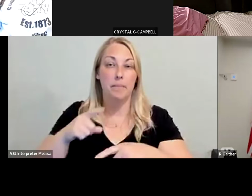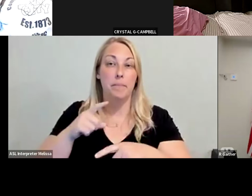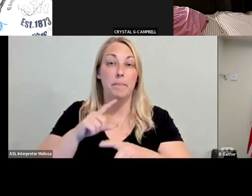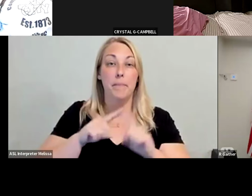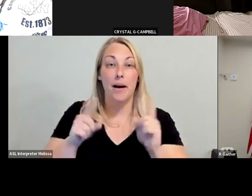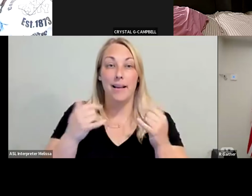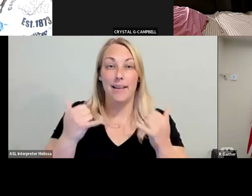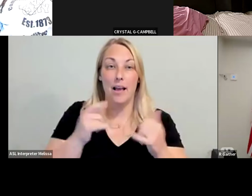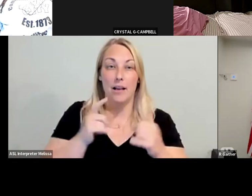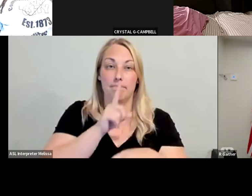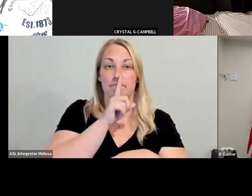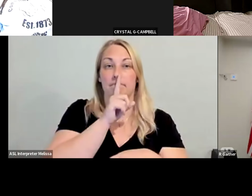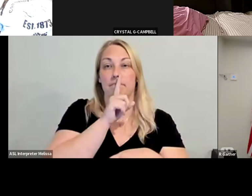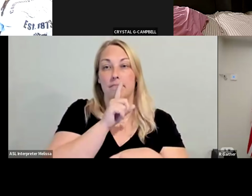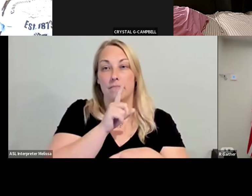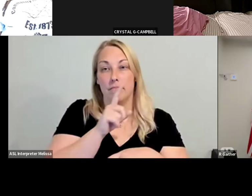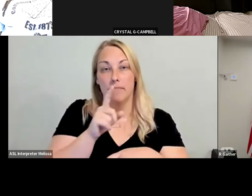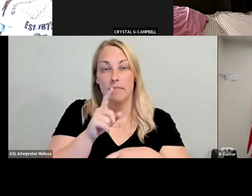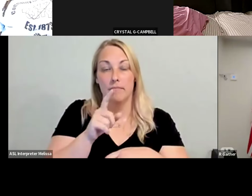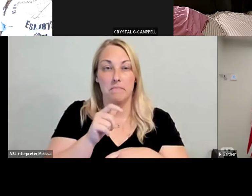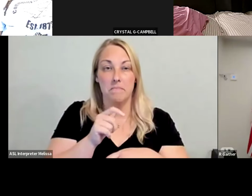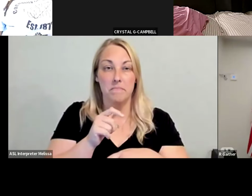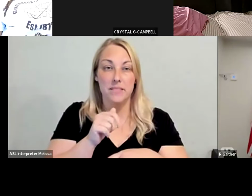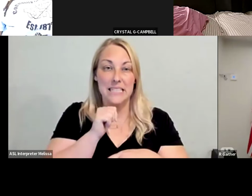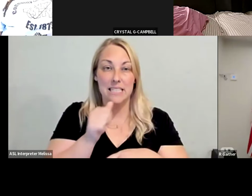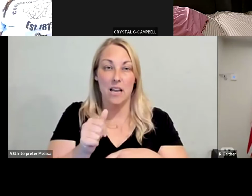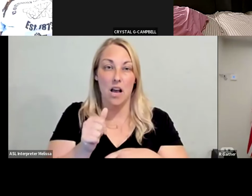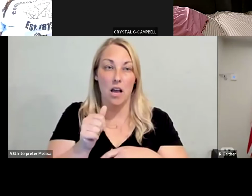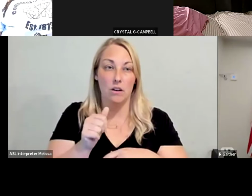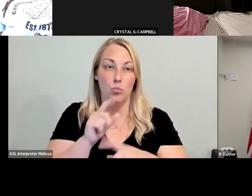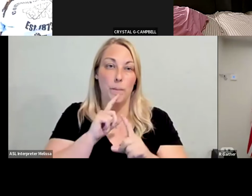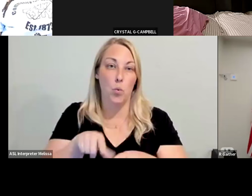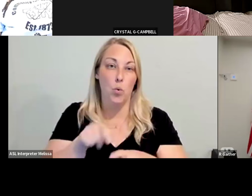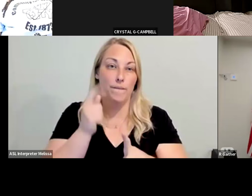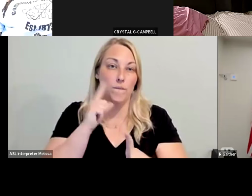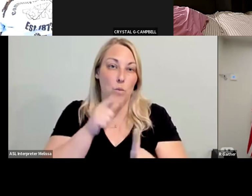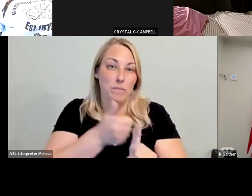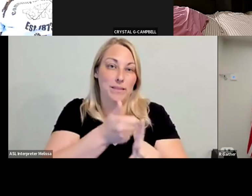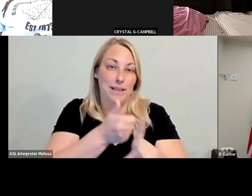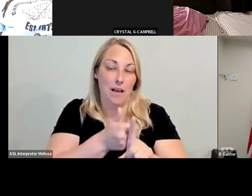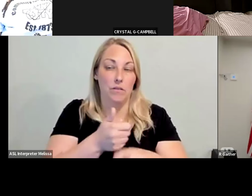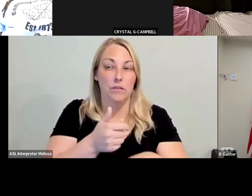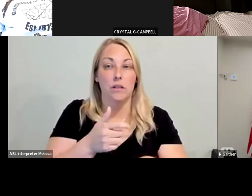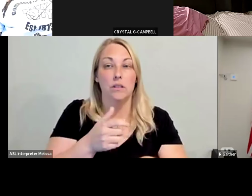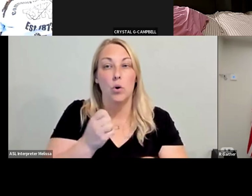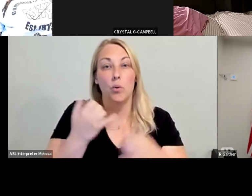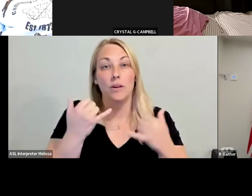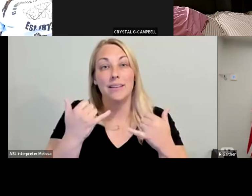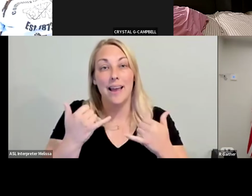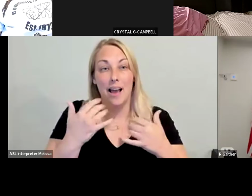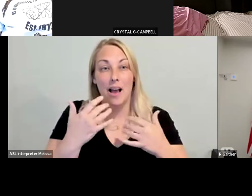up the next victim or the next would-be victim that, could have potentially gone,